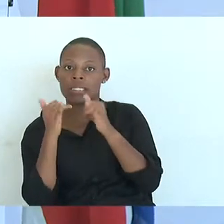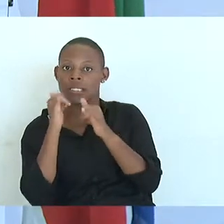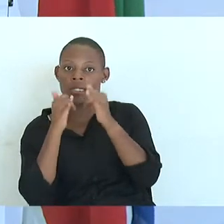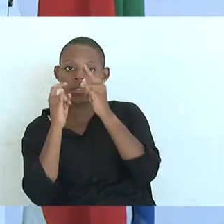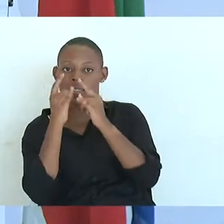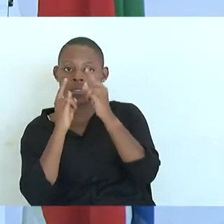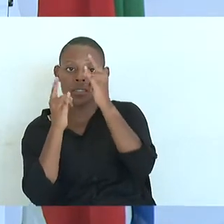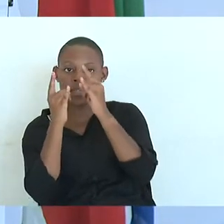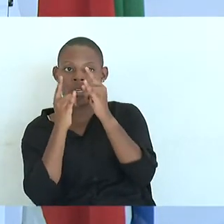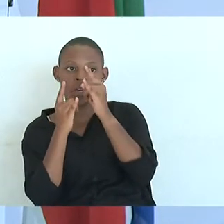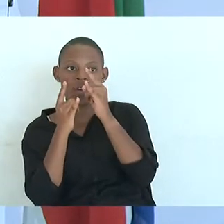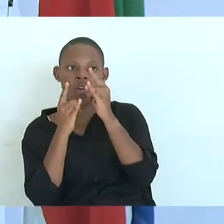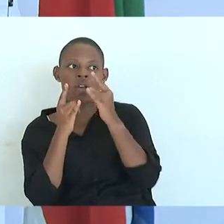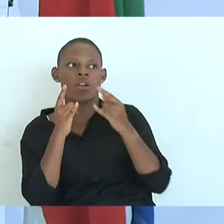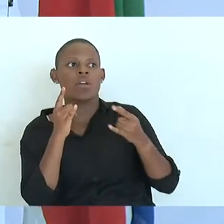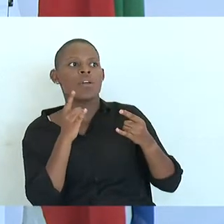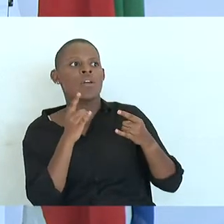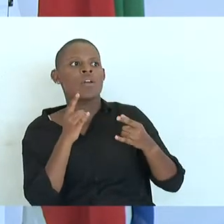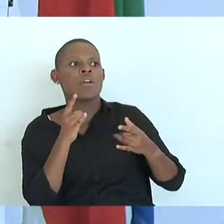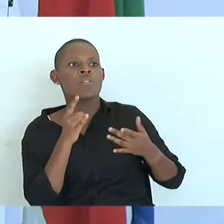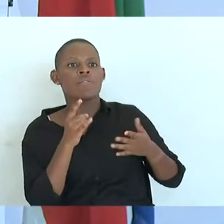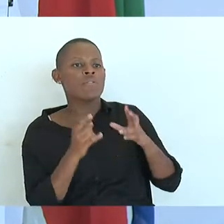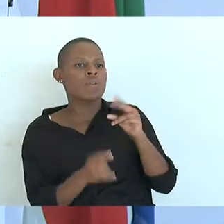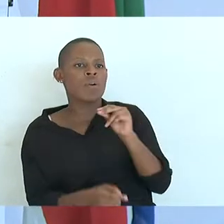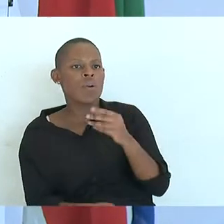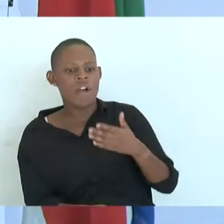we don't want to